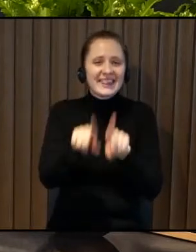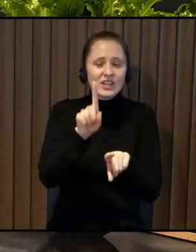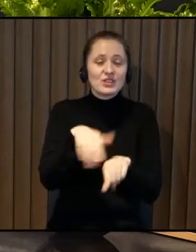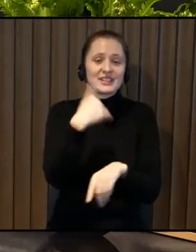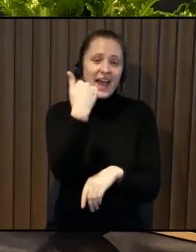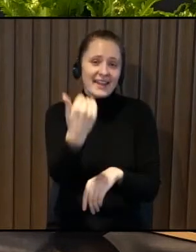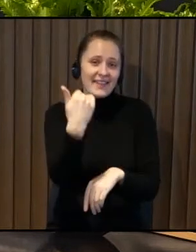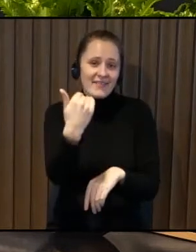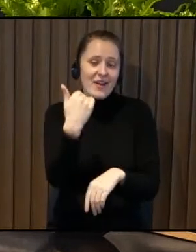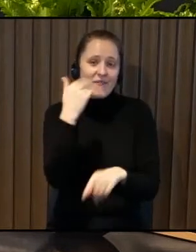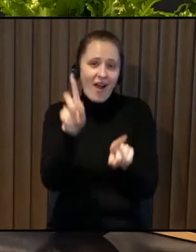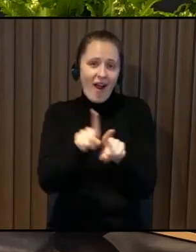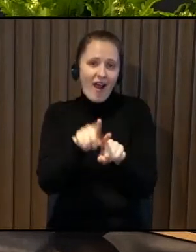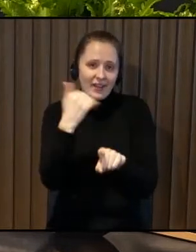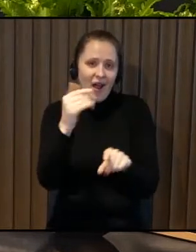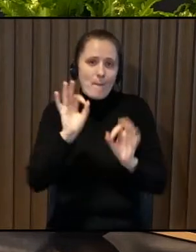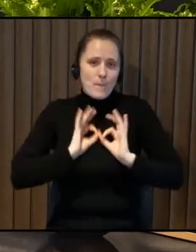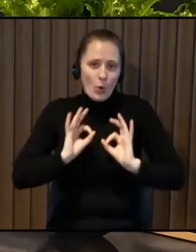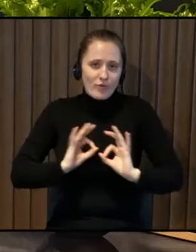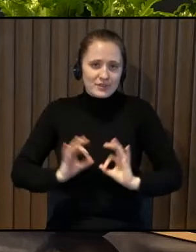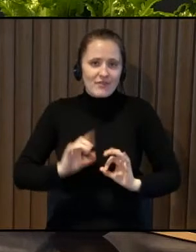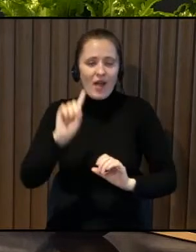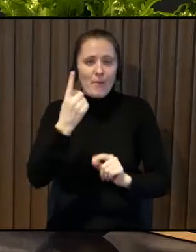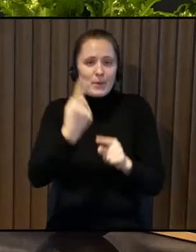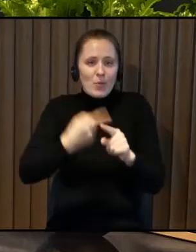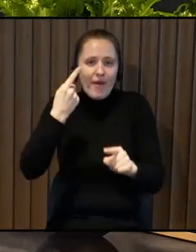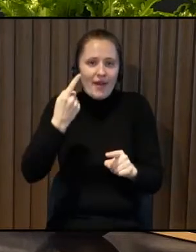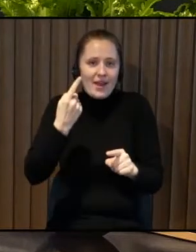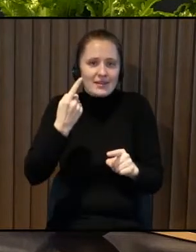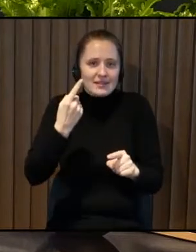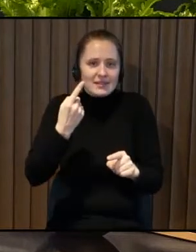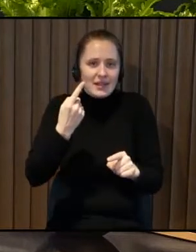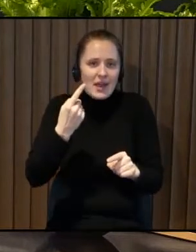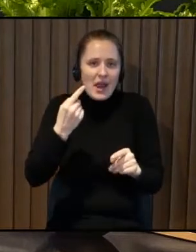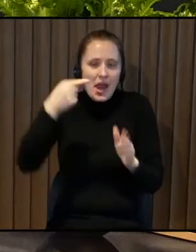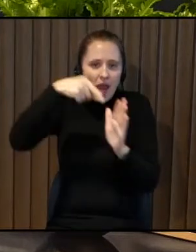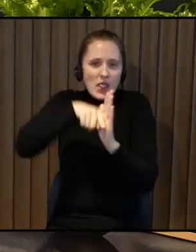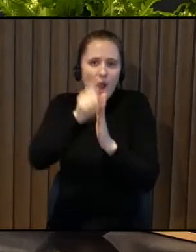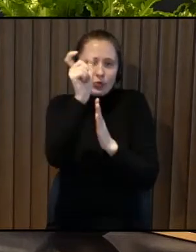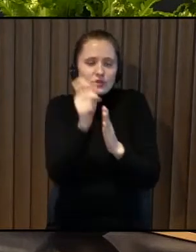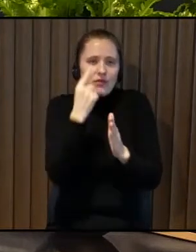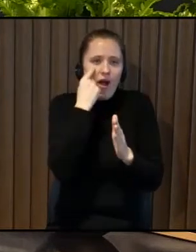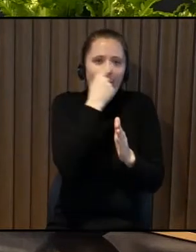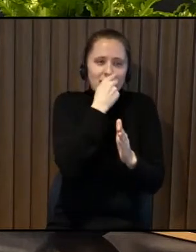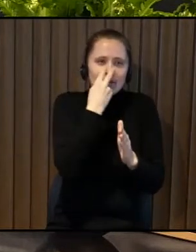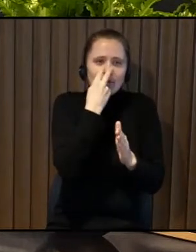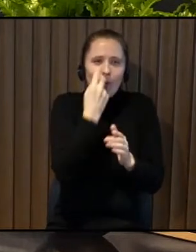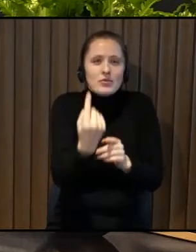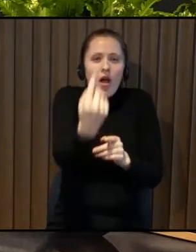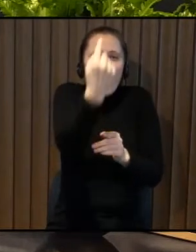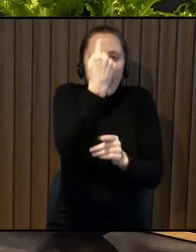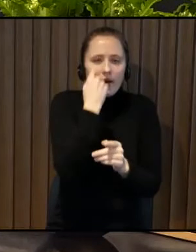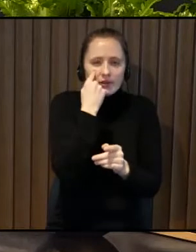OÇEGS, for pointing out that interior is very important, that